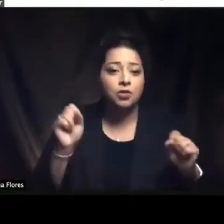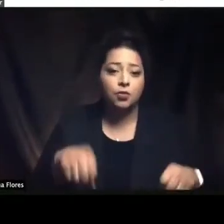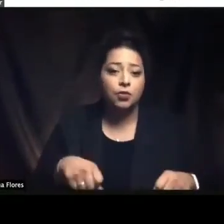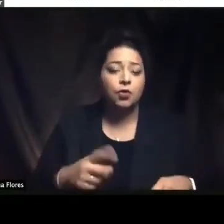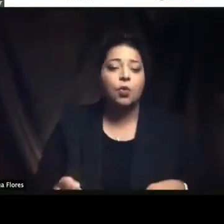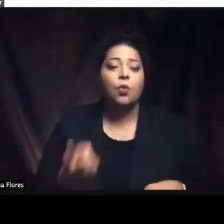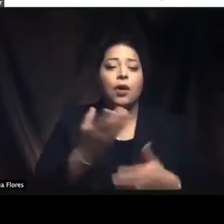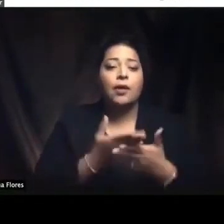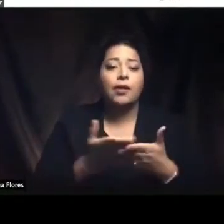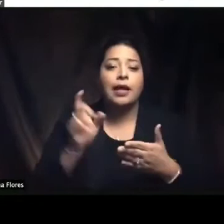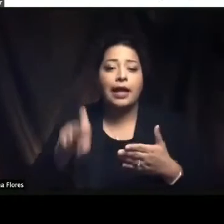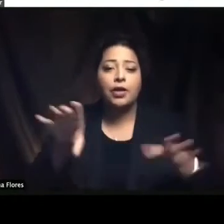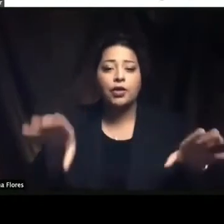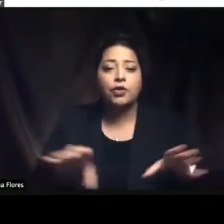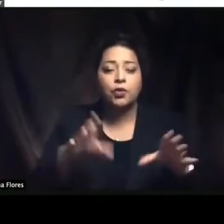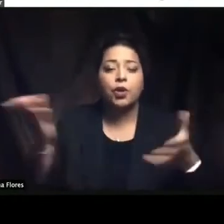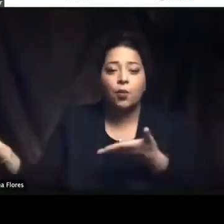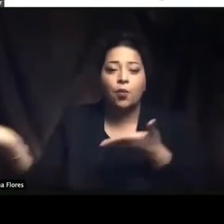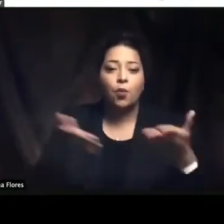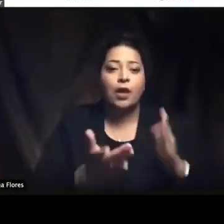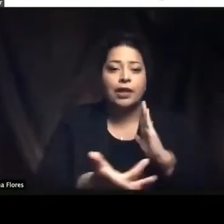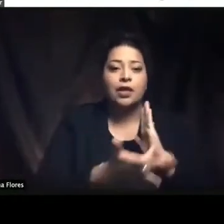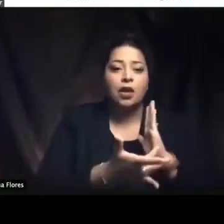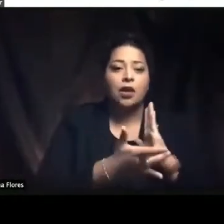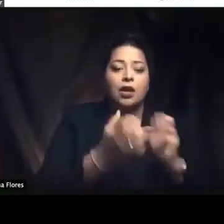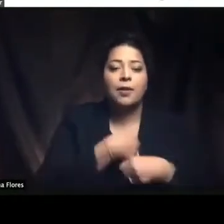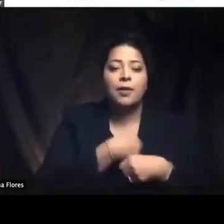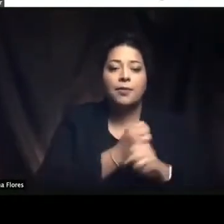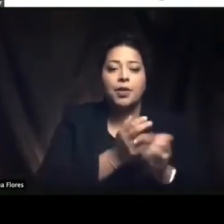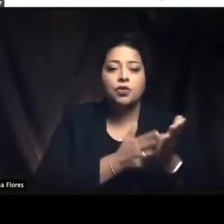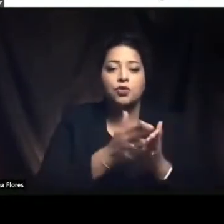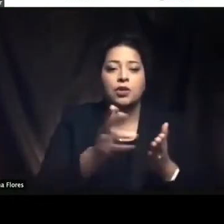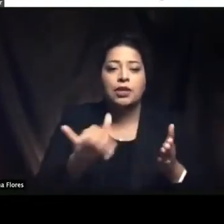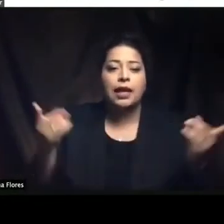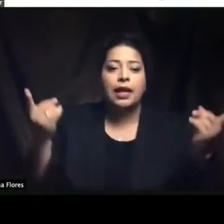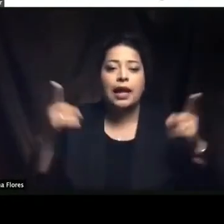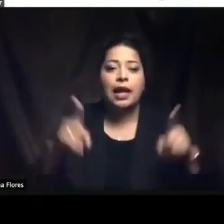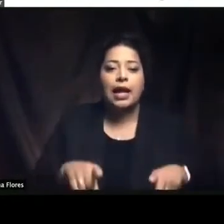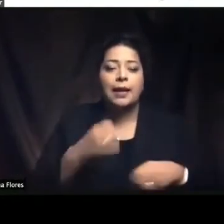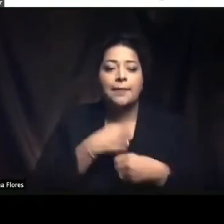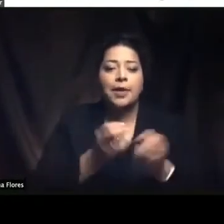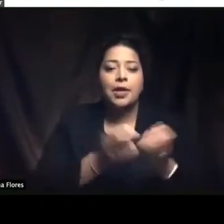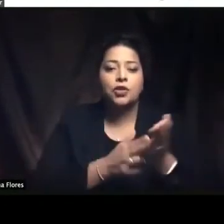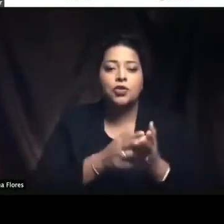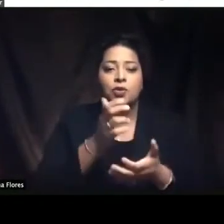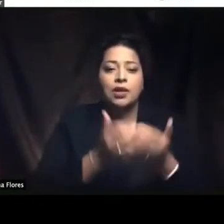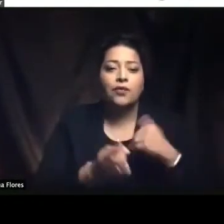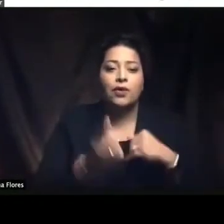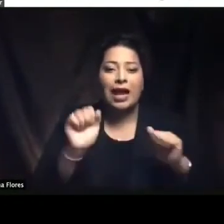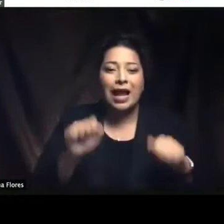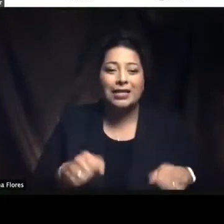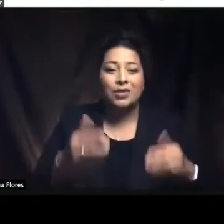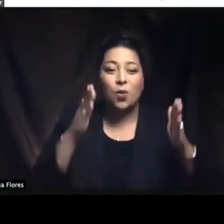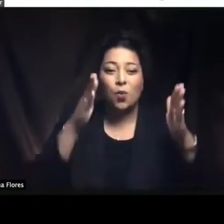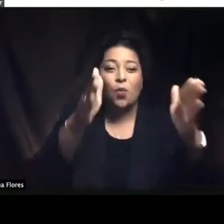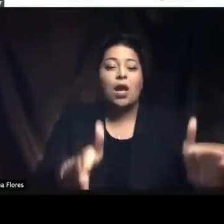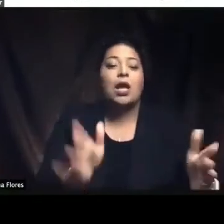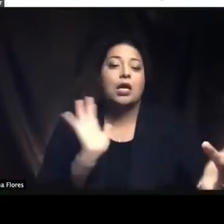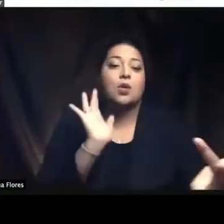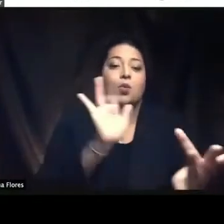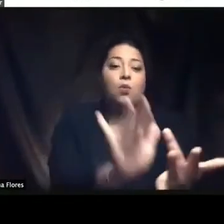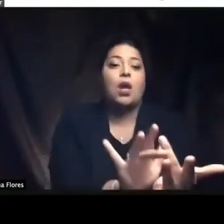things we have to do is bring in technology to ensure that happens, to make sure that people have every possible way to get in touch